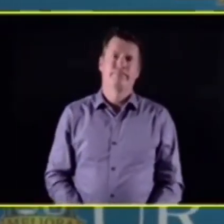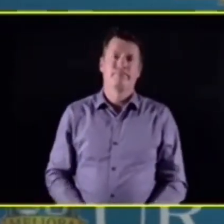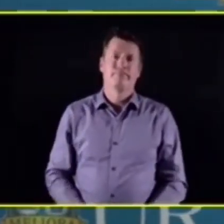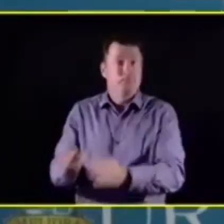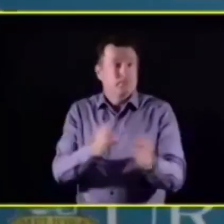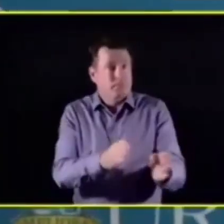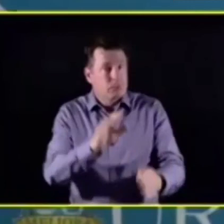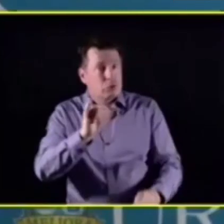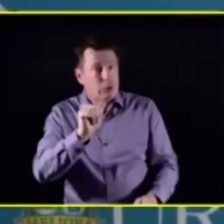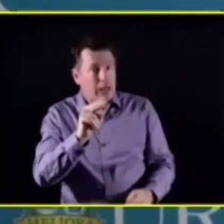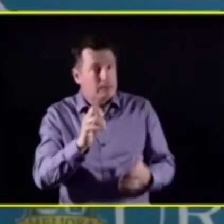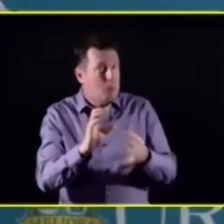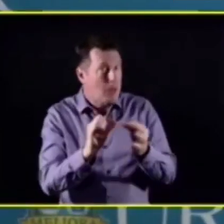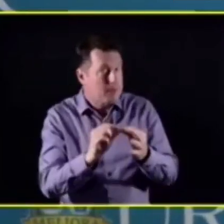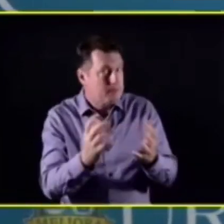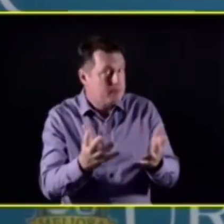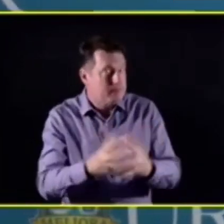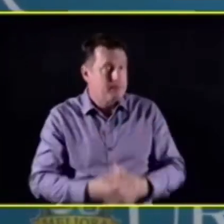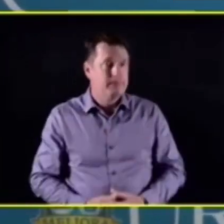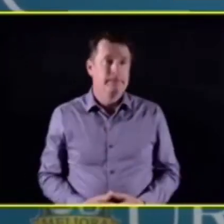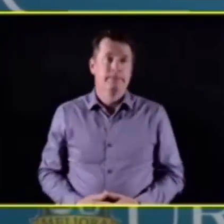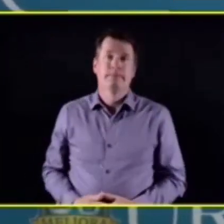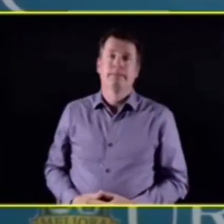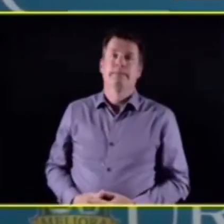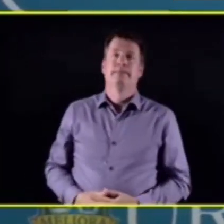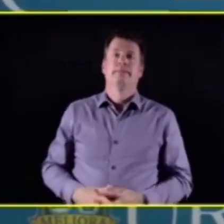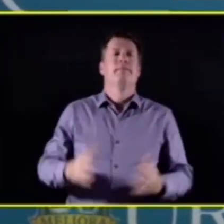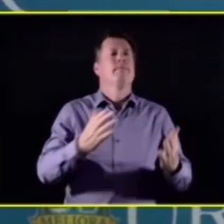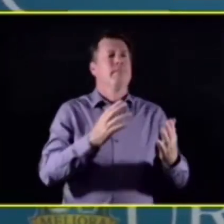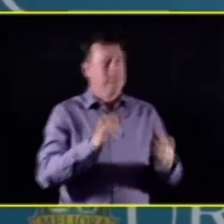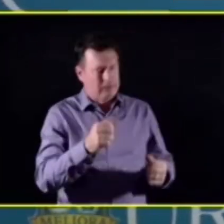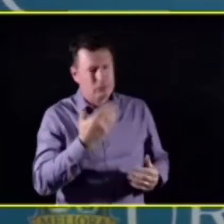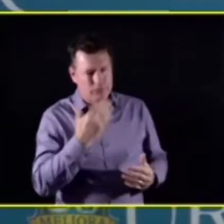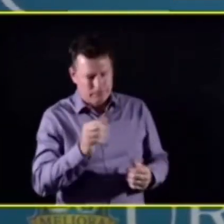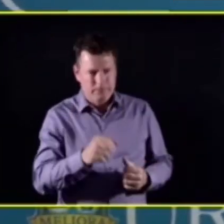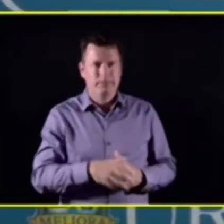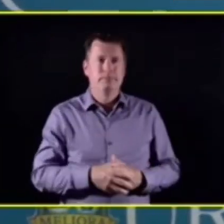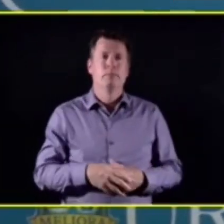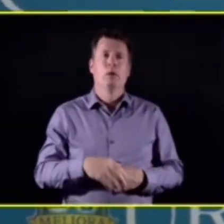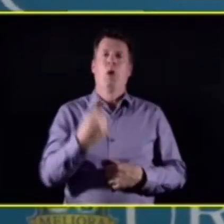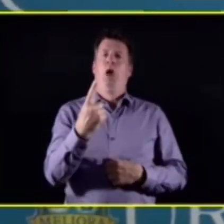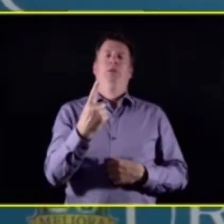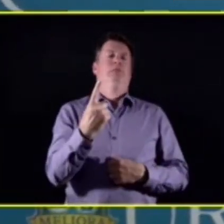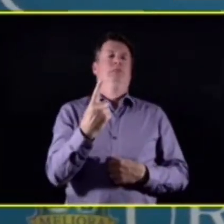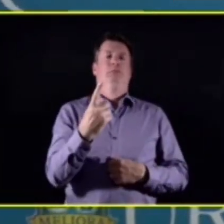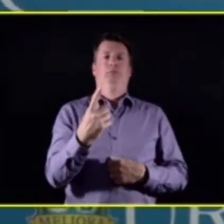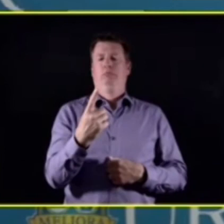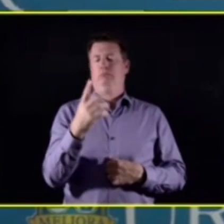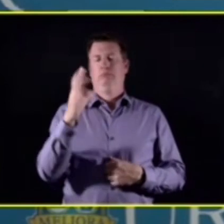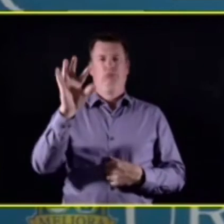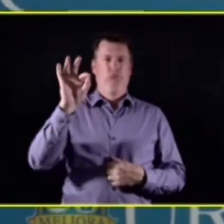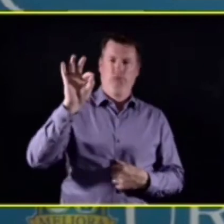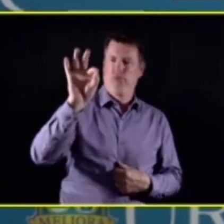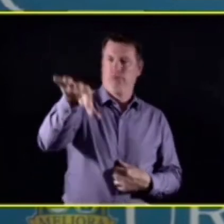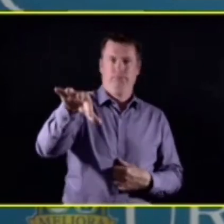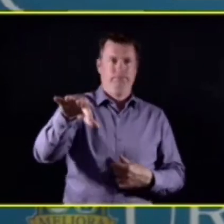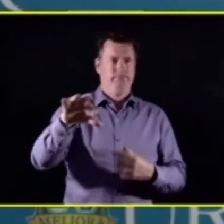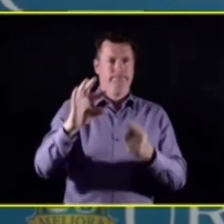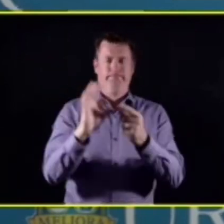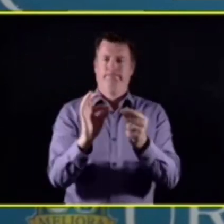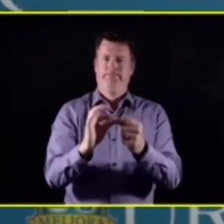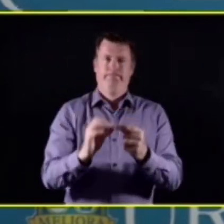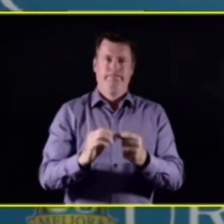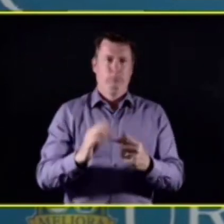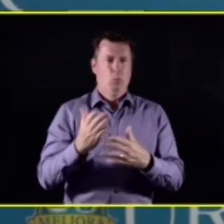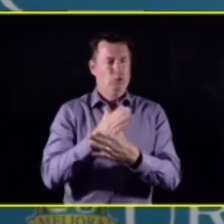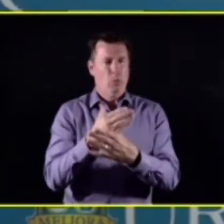you. I think the one message that I would like to share is it's such a privilege